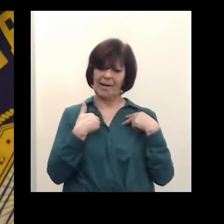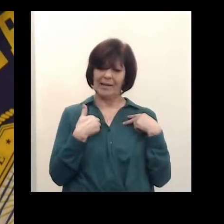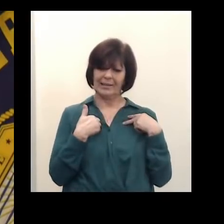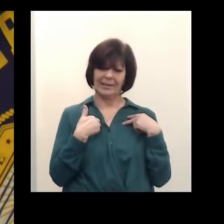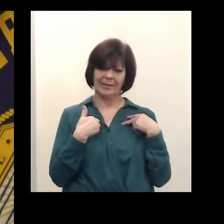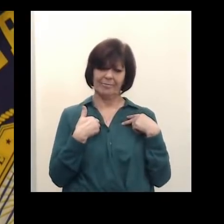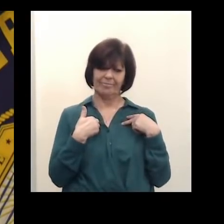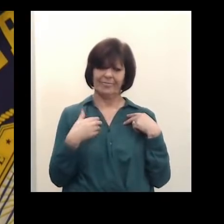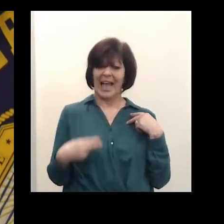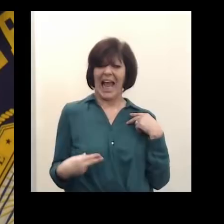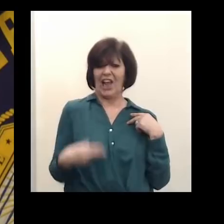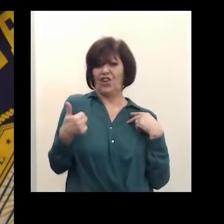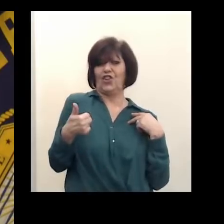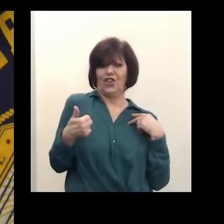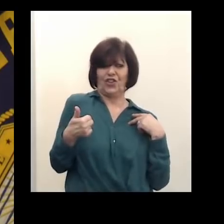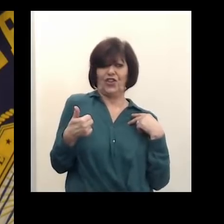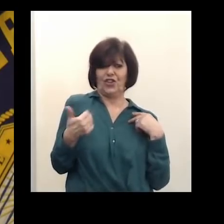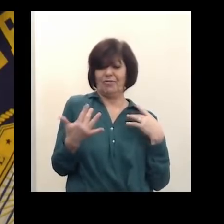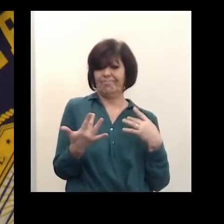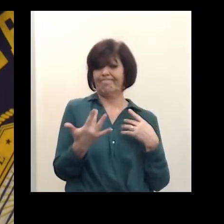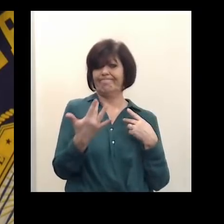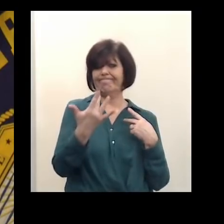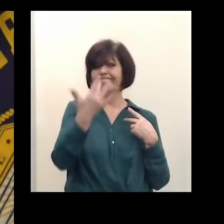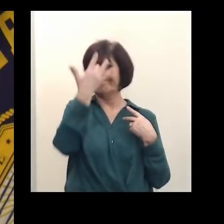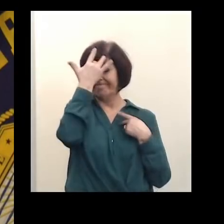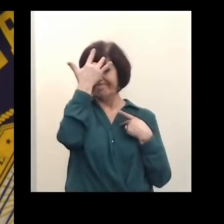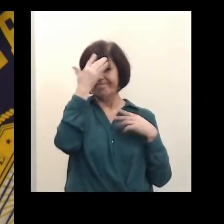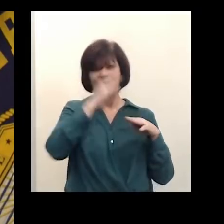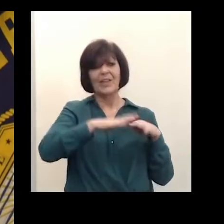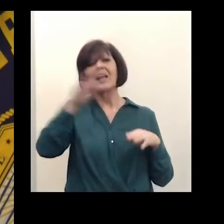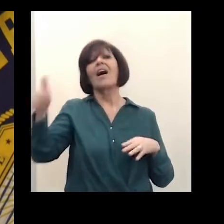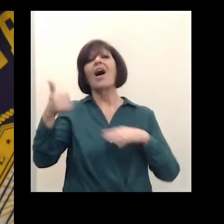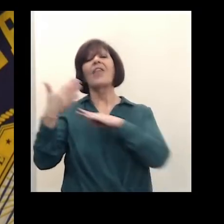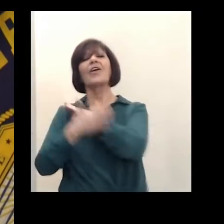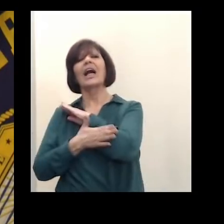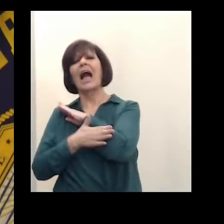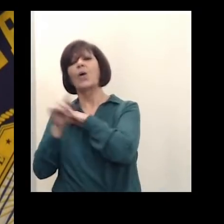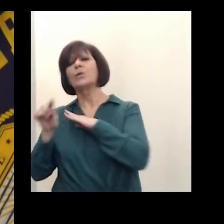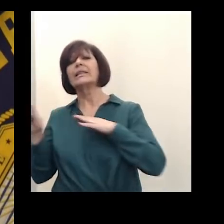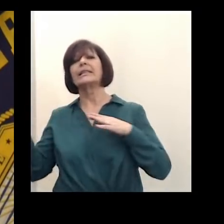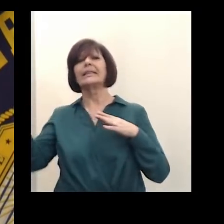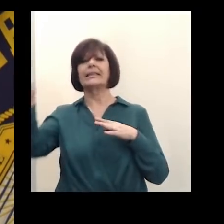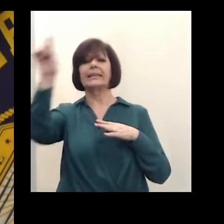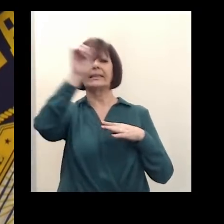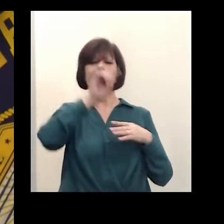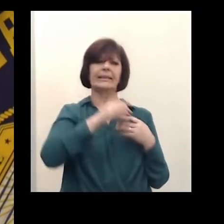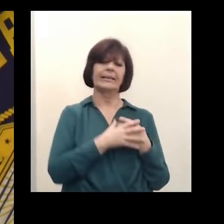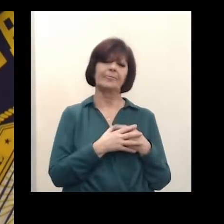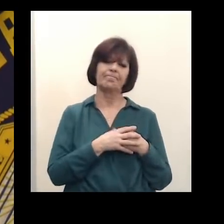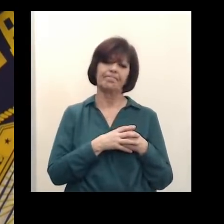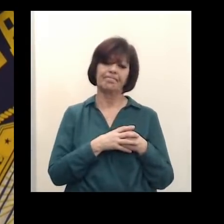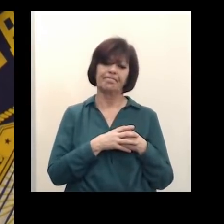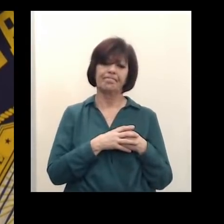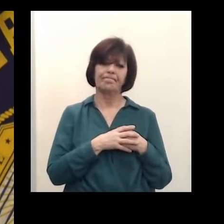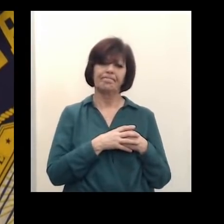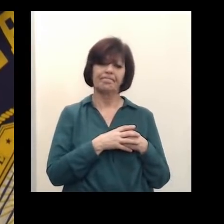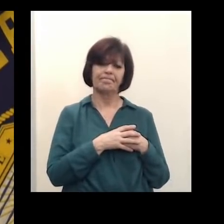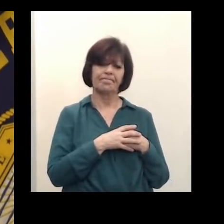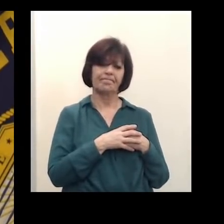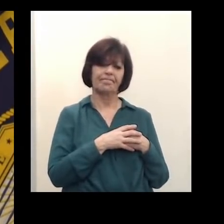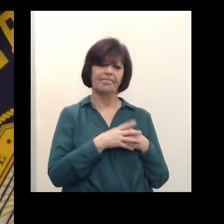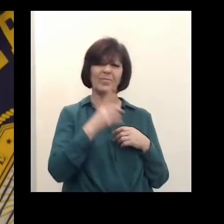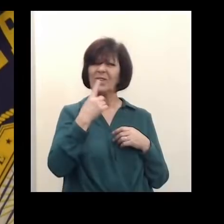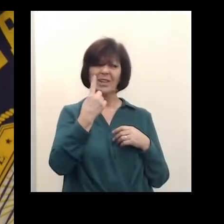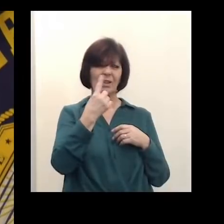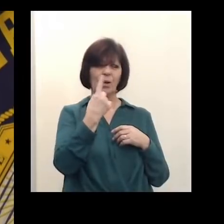rate of infections than many other counties? If you look at the infection rate per 100,000, it's one of the highest